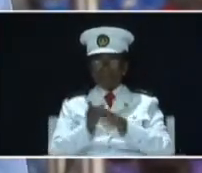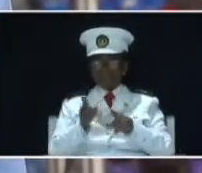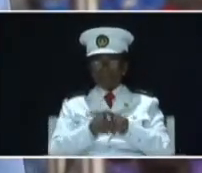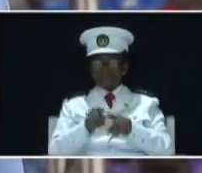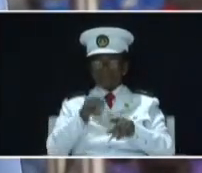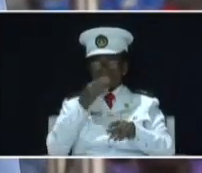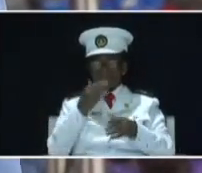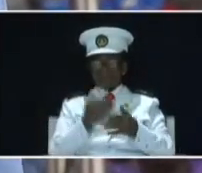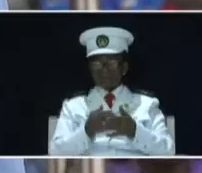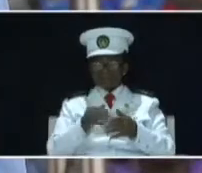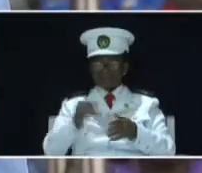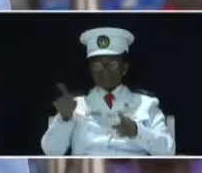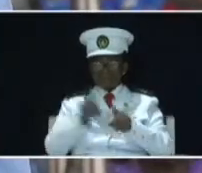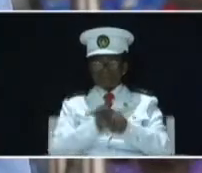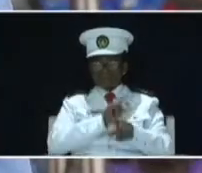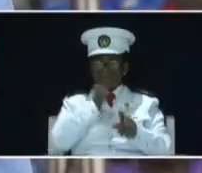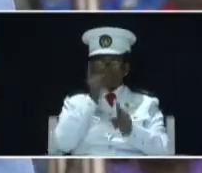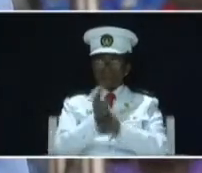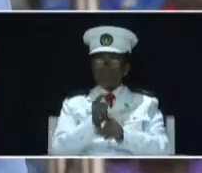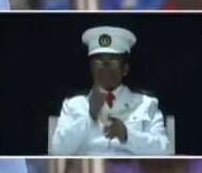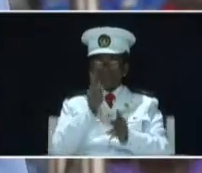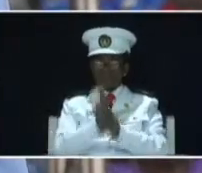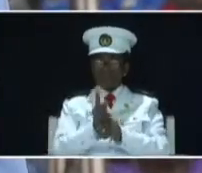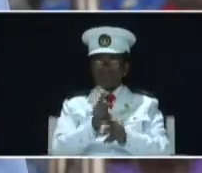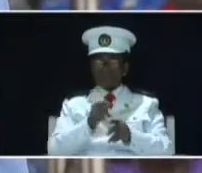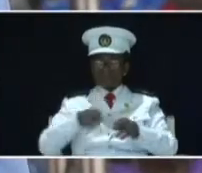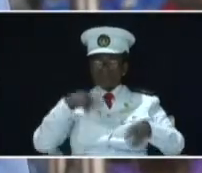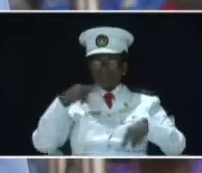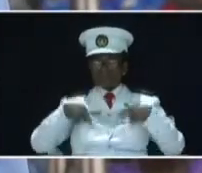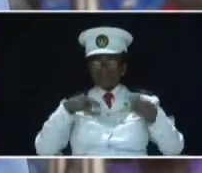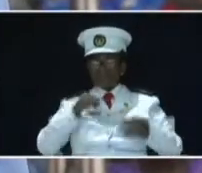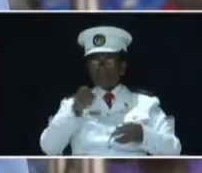I just keep rejoicing when it is their turn.